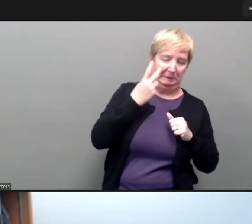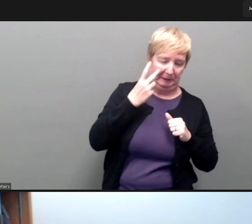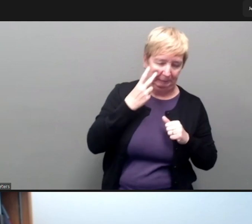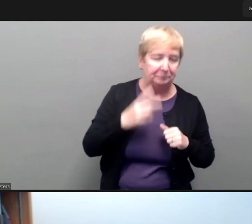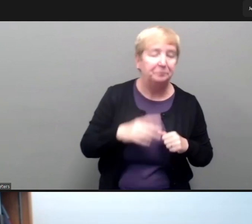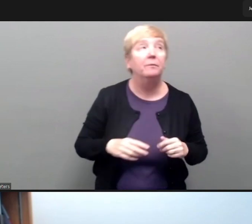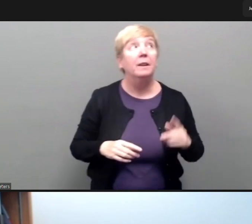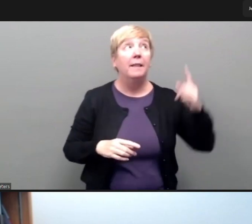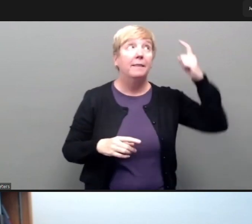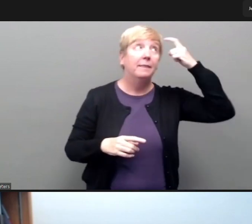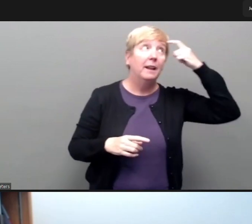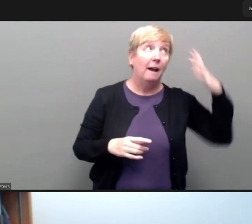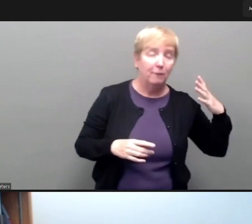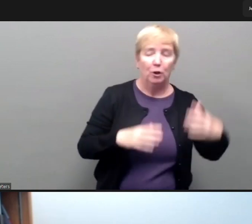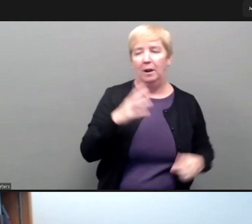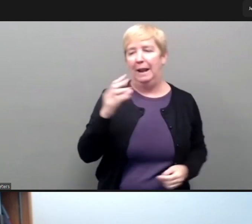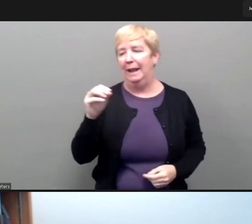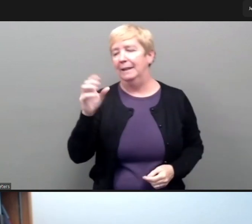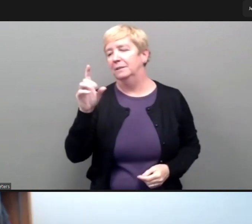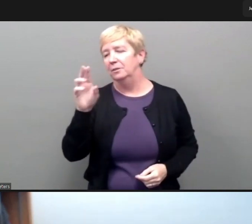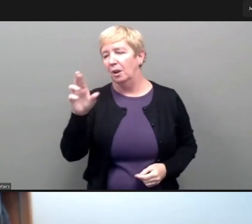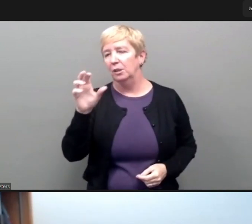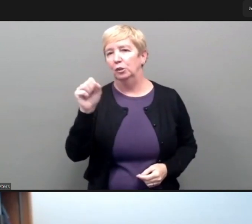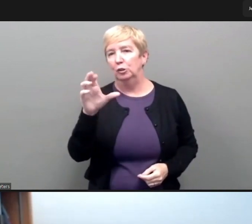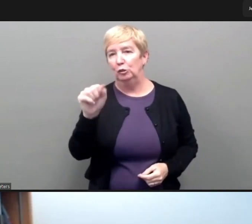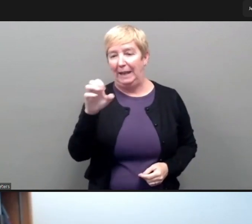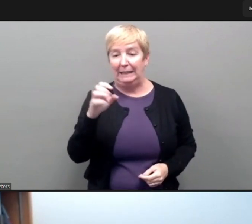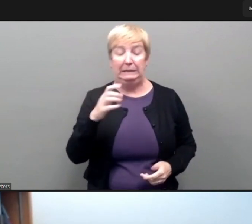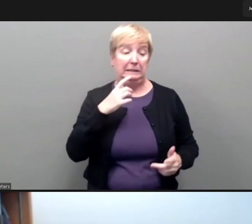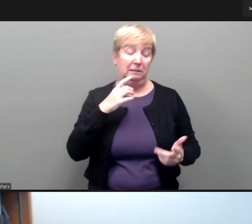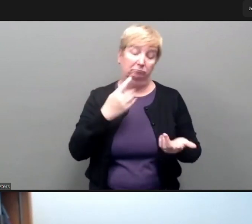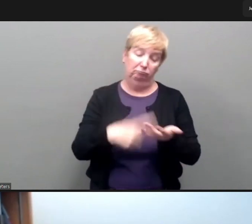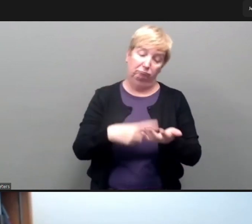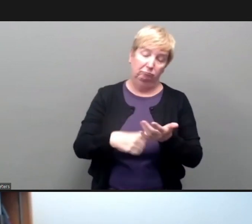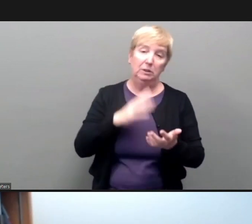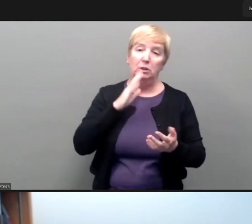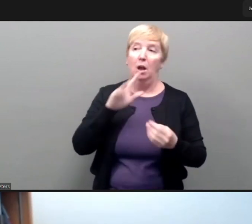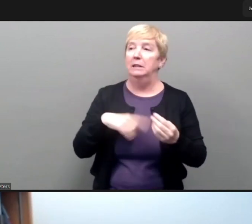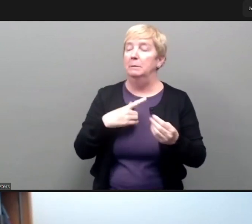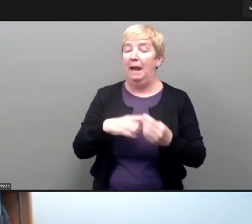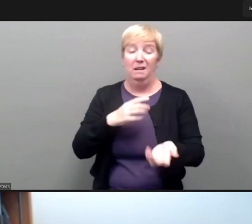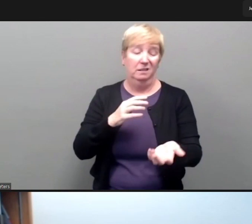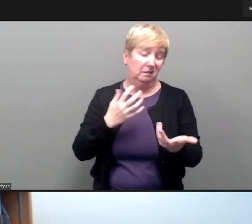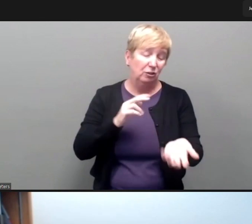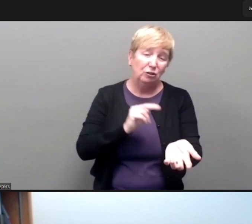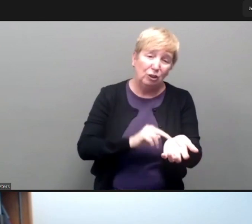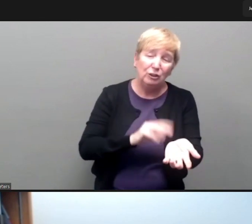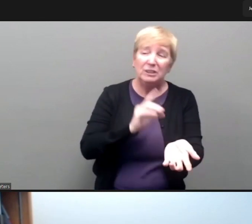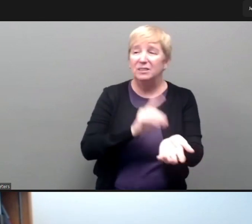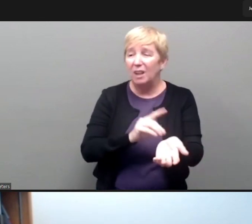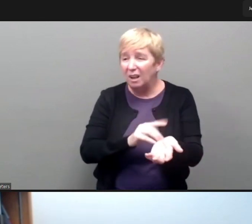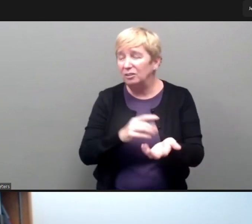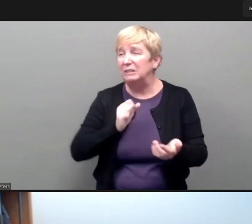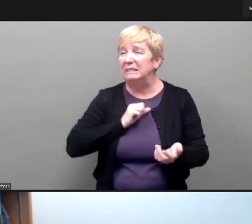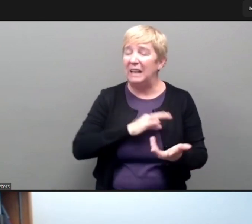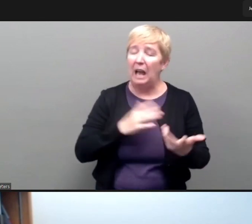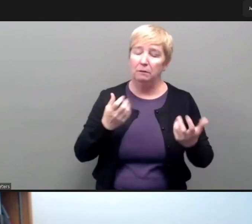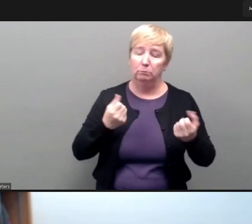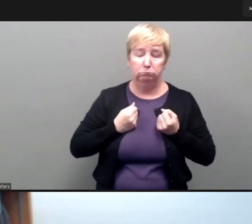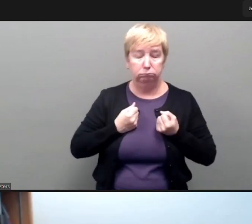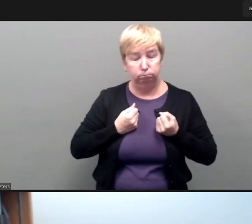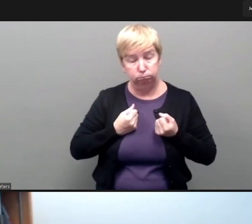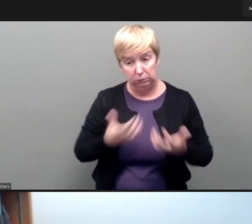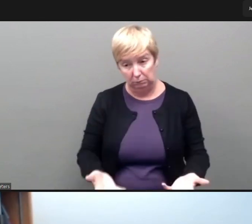governor and Dr. Grace reference exhausted healthcare workers in this time. There's a survey from this year from the American